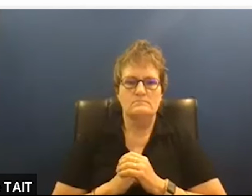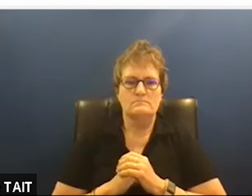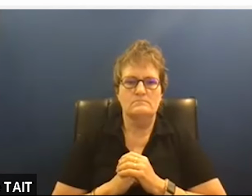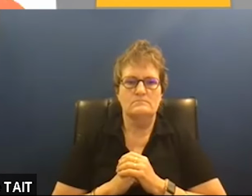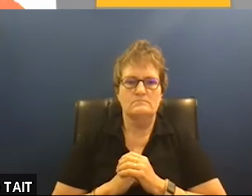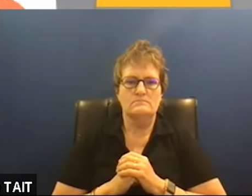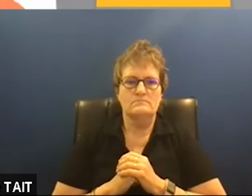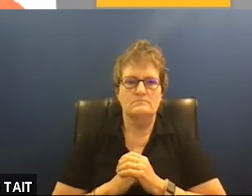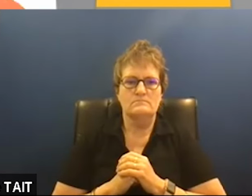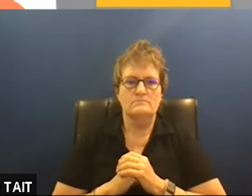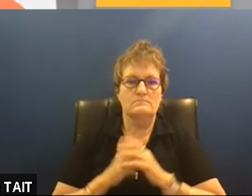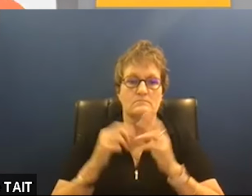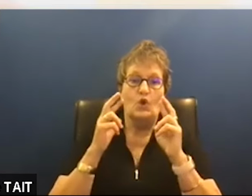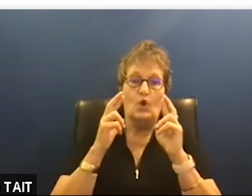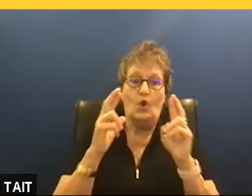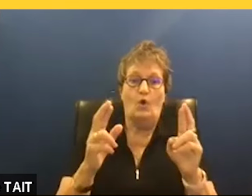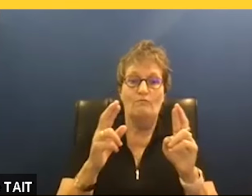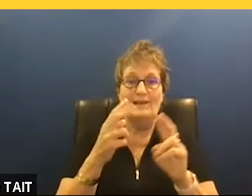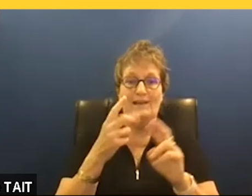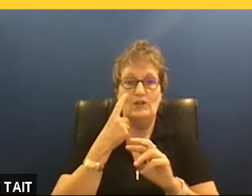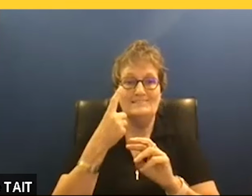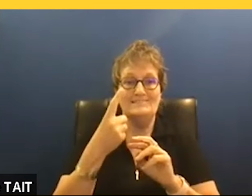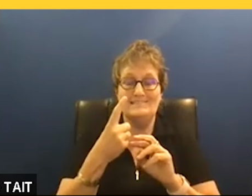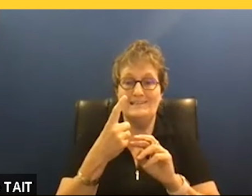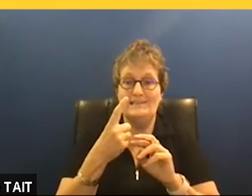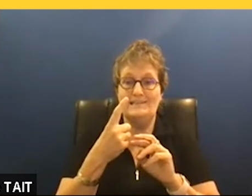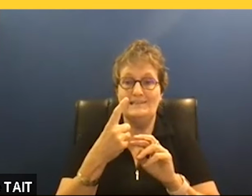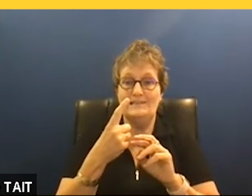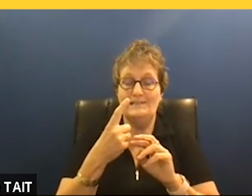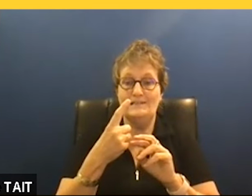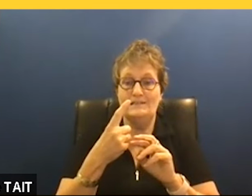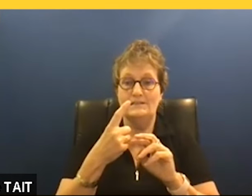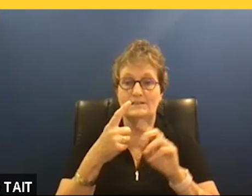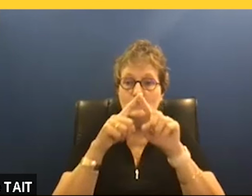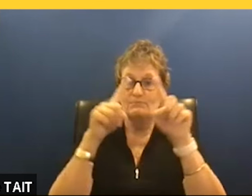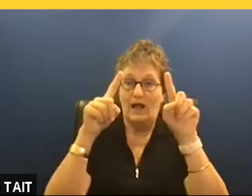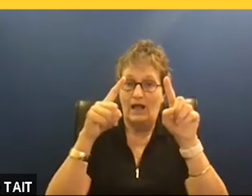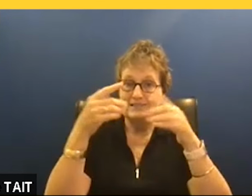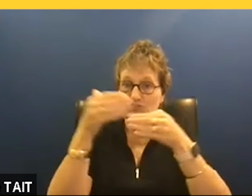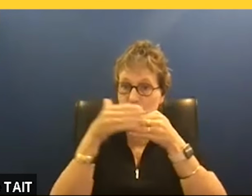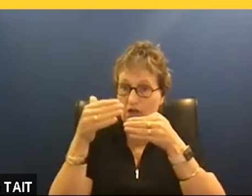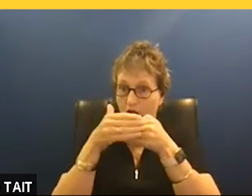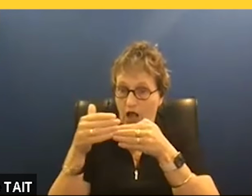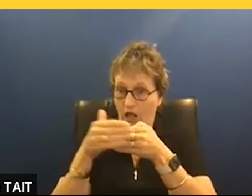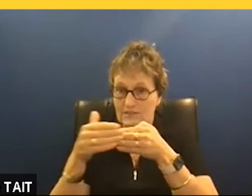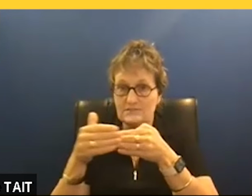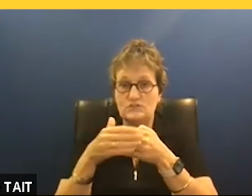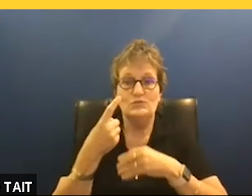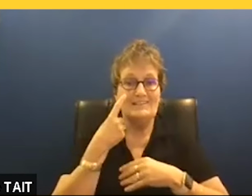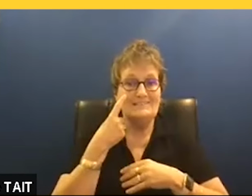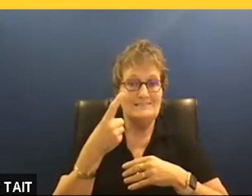Okay, so hopefully you can see my slides. Hopefully that's